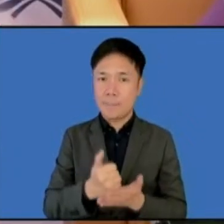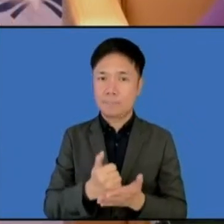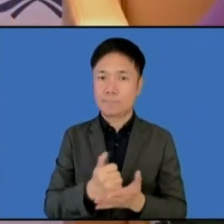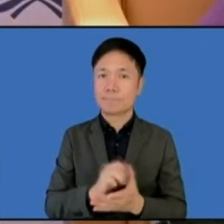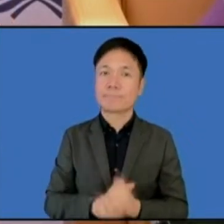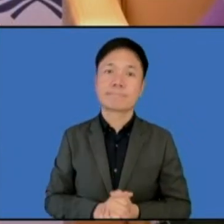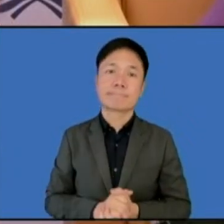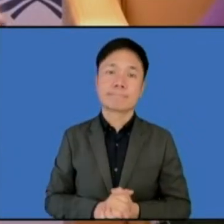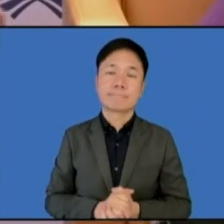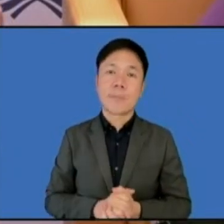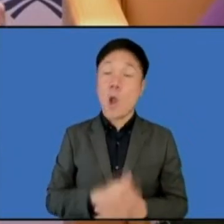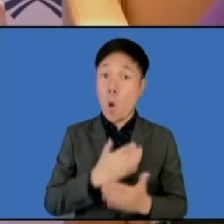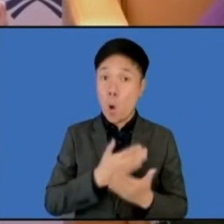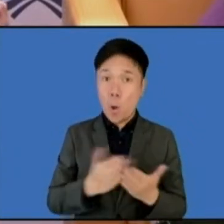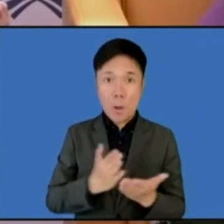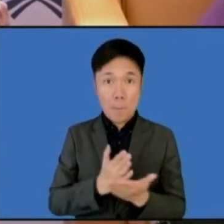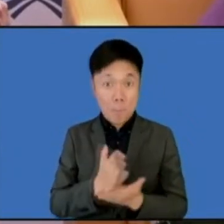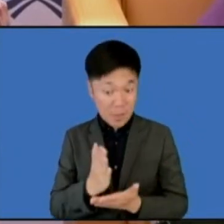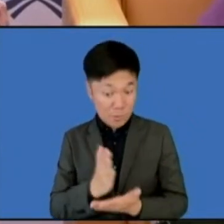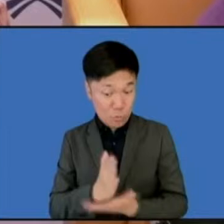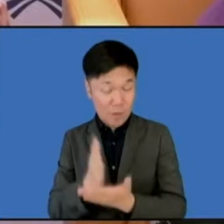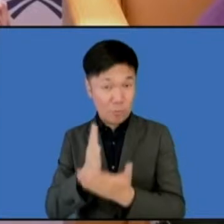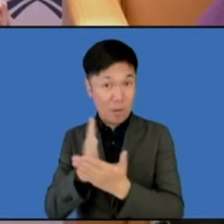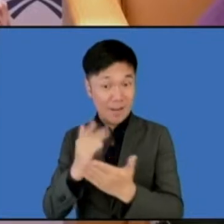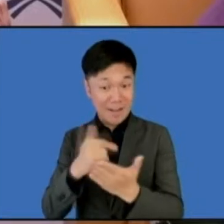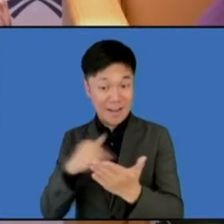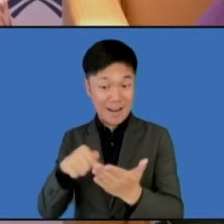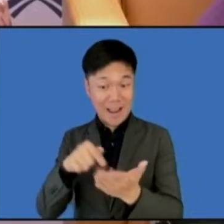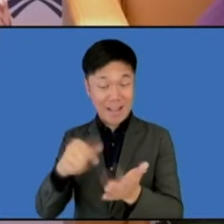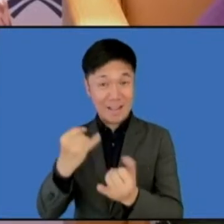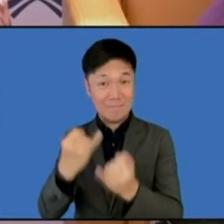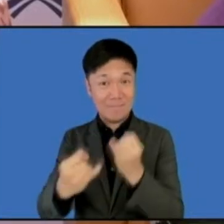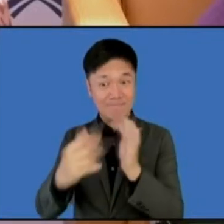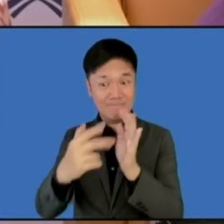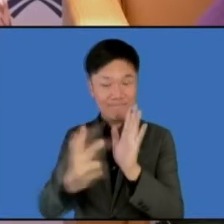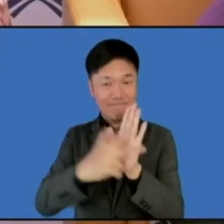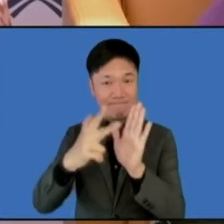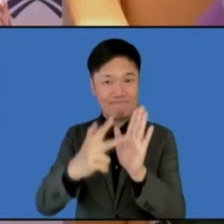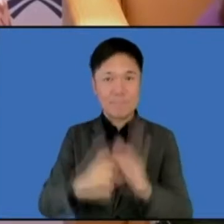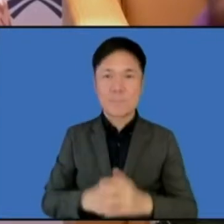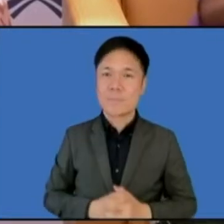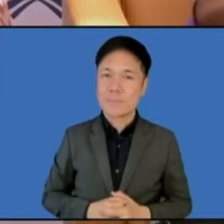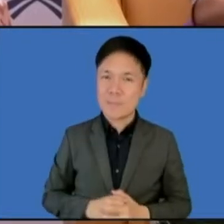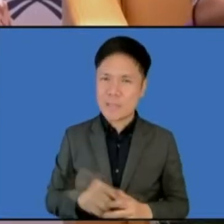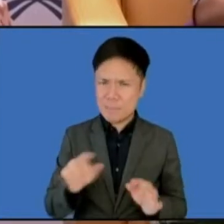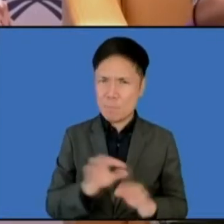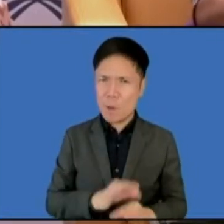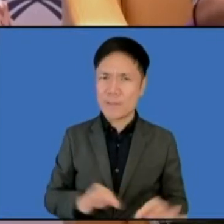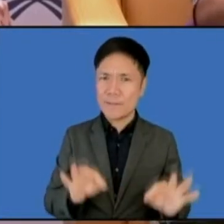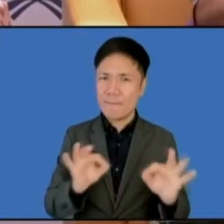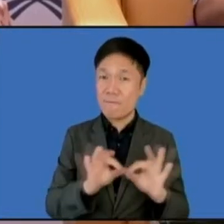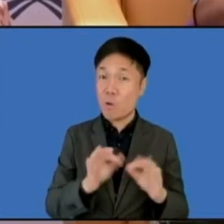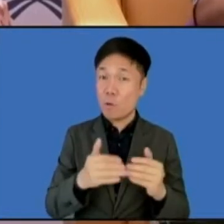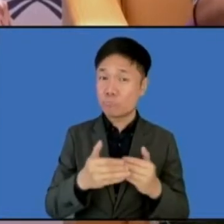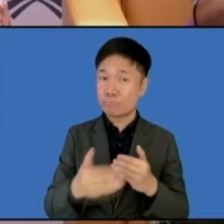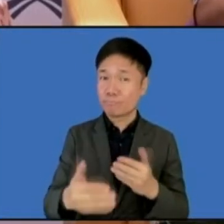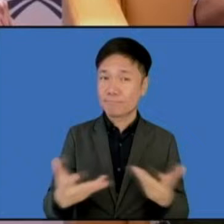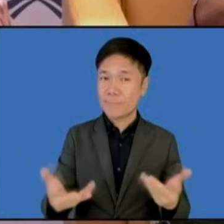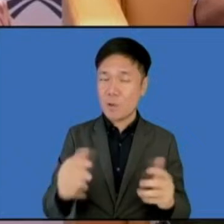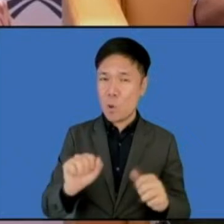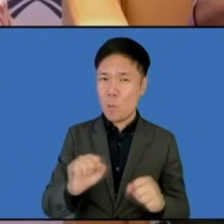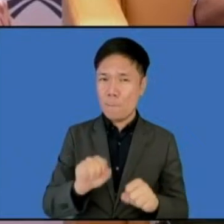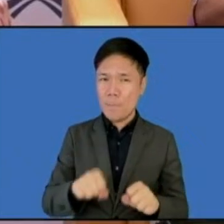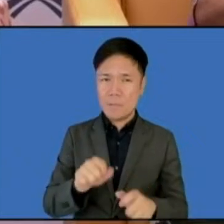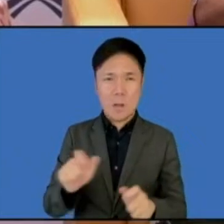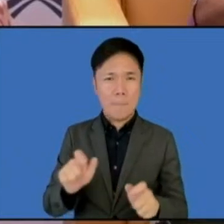all the way up to the ratification of conventions as a foundational piece of ensuring the rights of migrants.